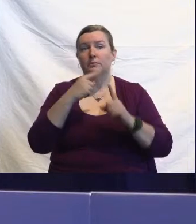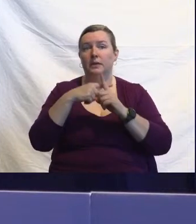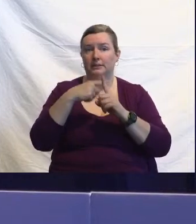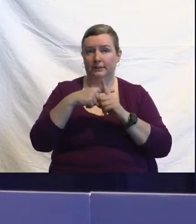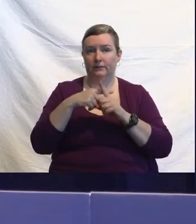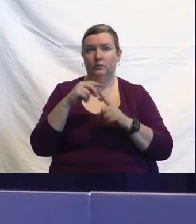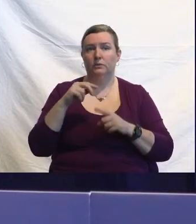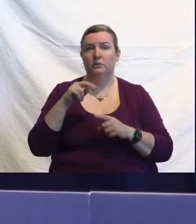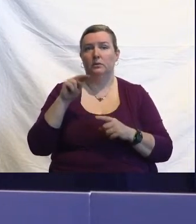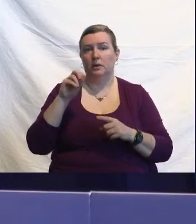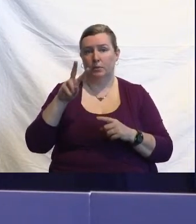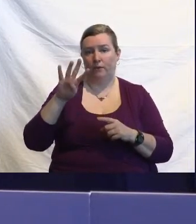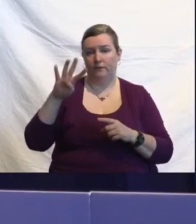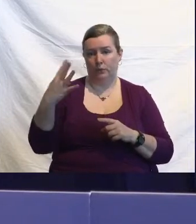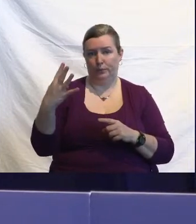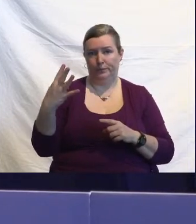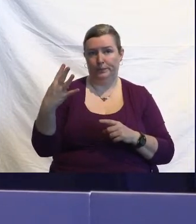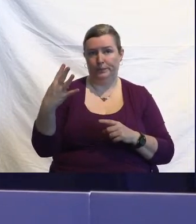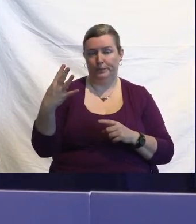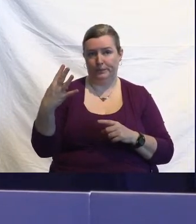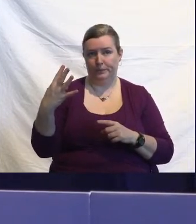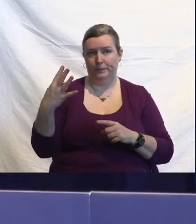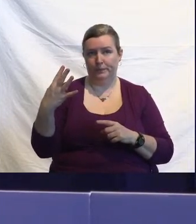4th is